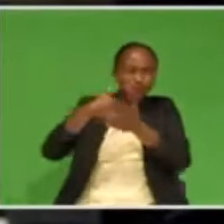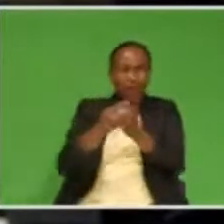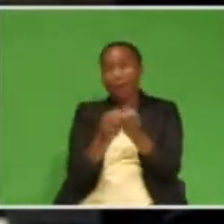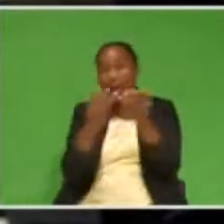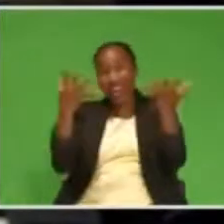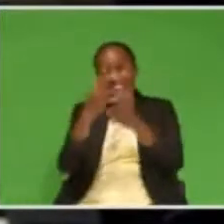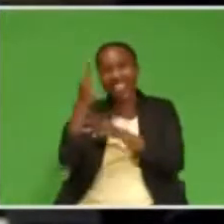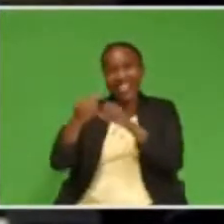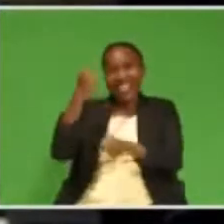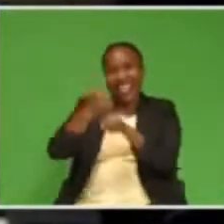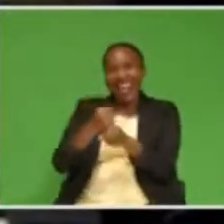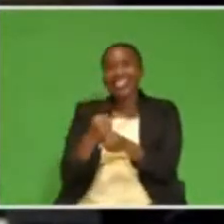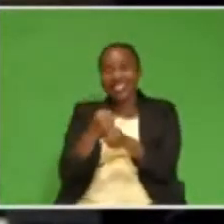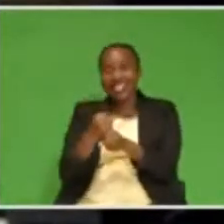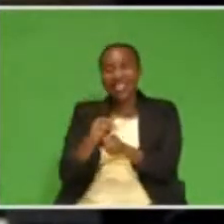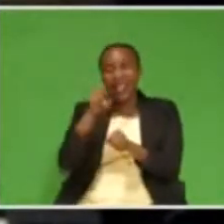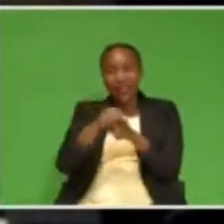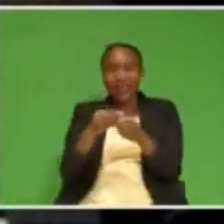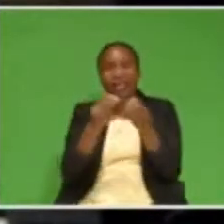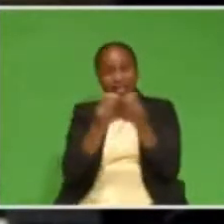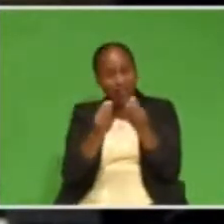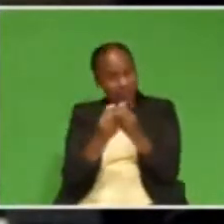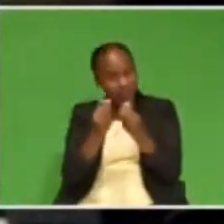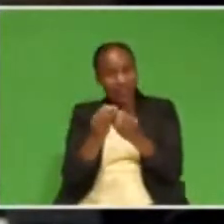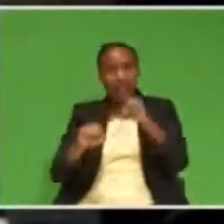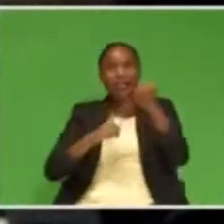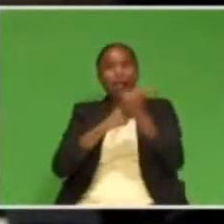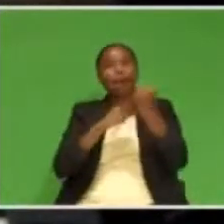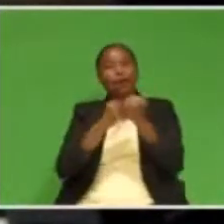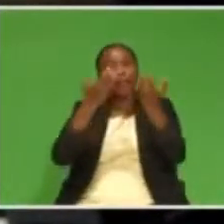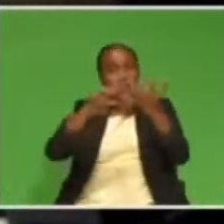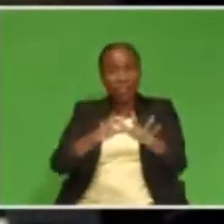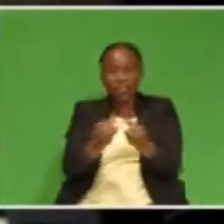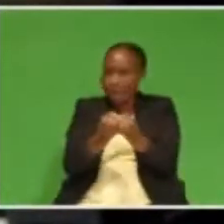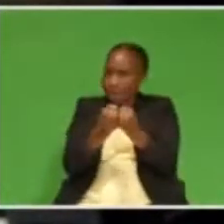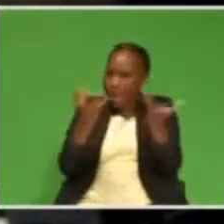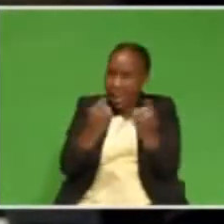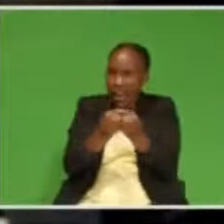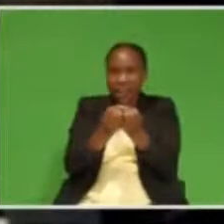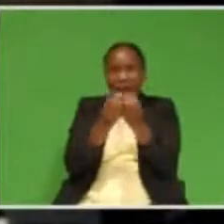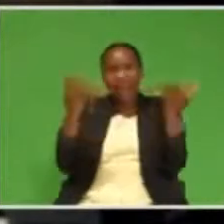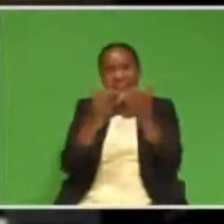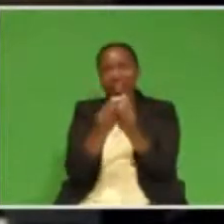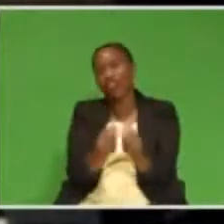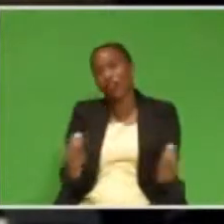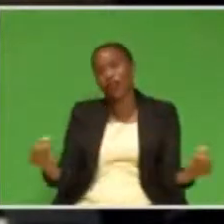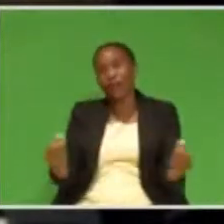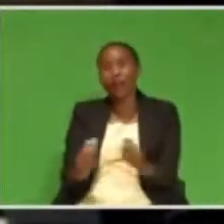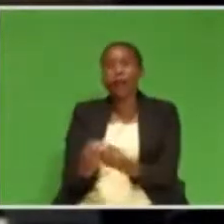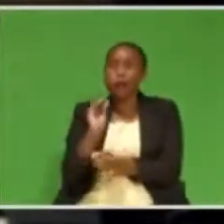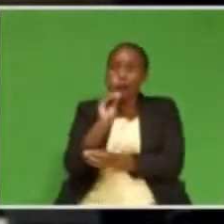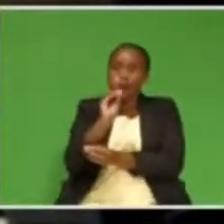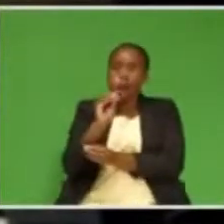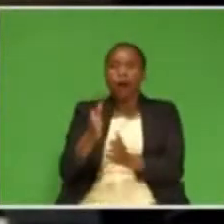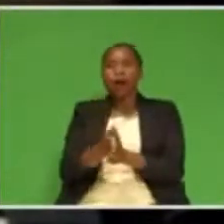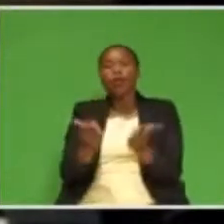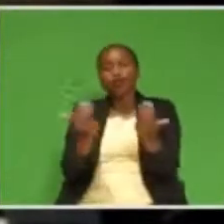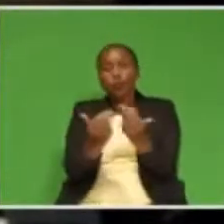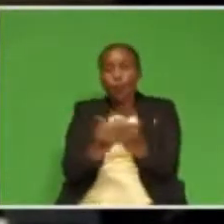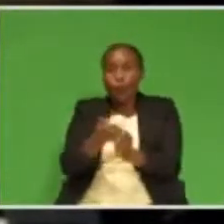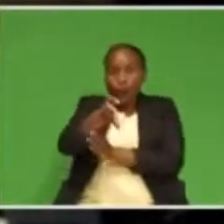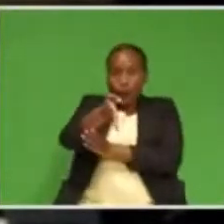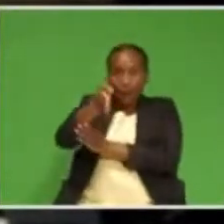And this stuff that has supported many children to go to school and